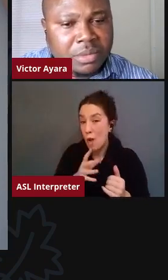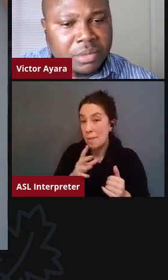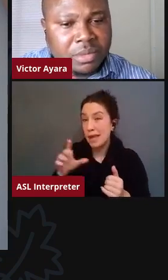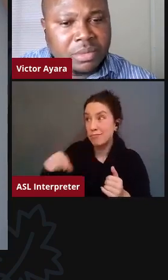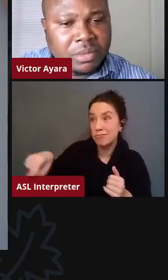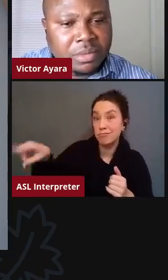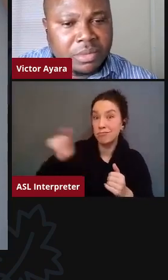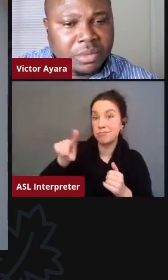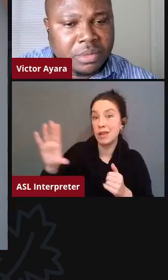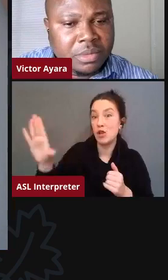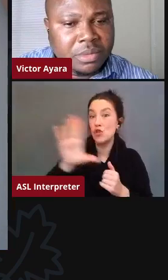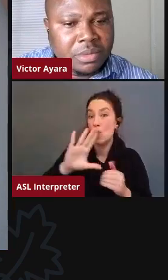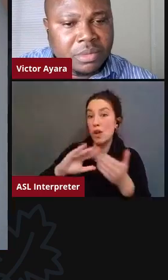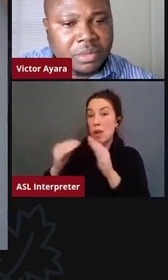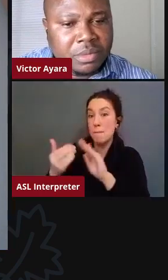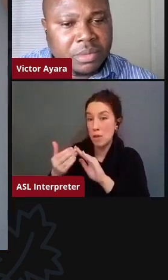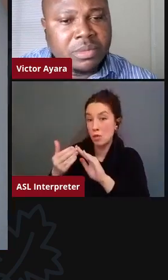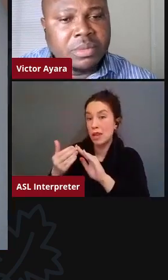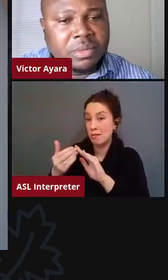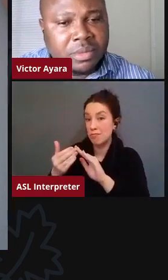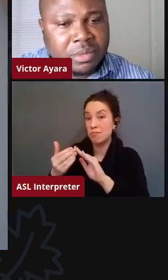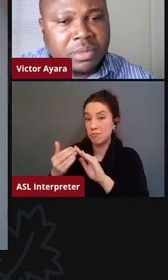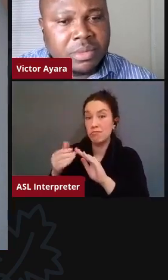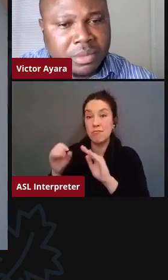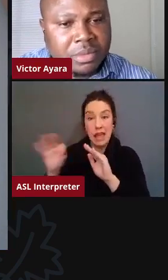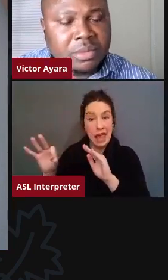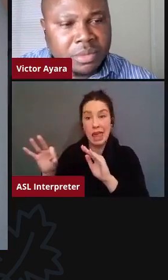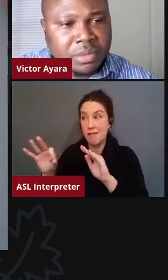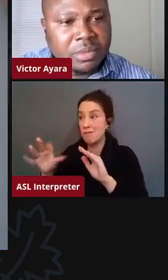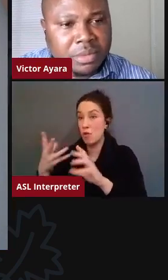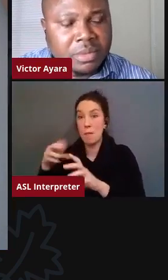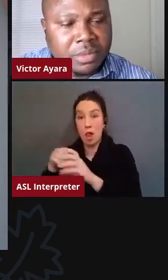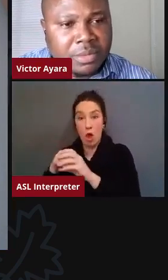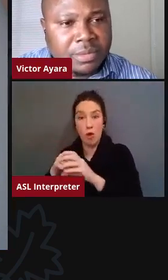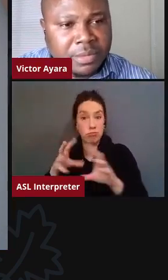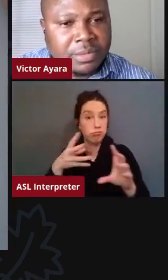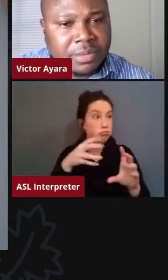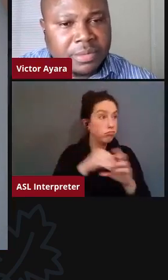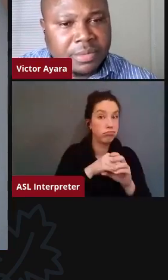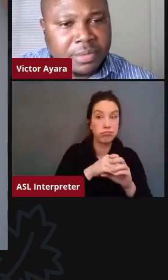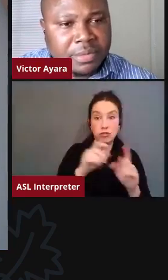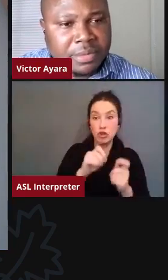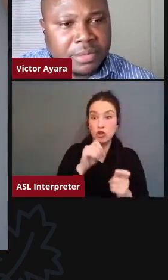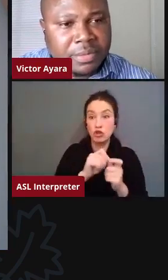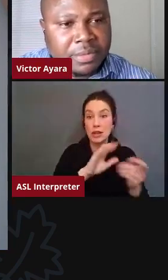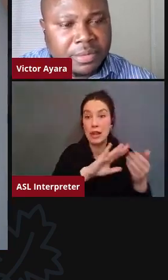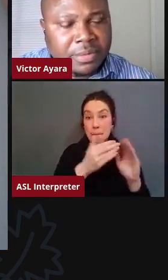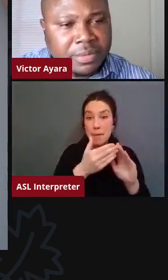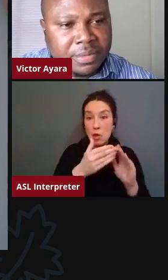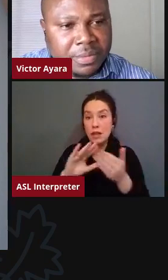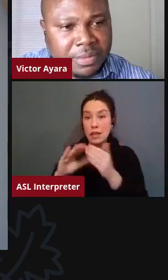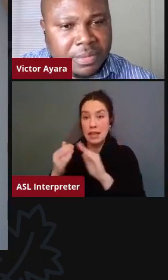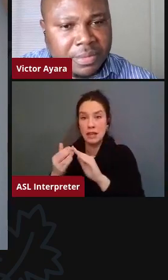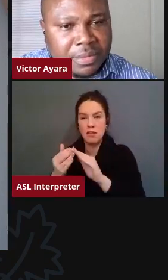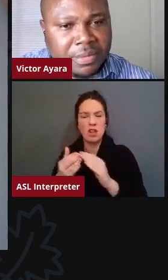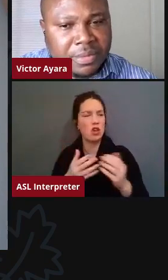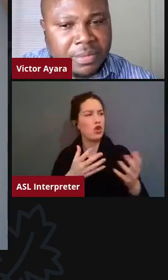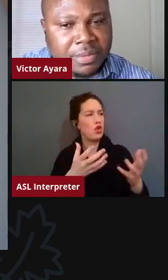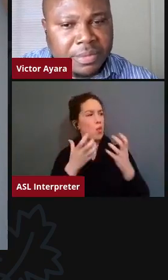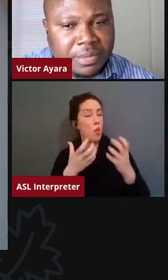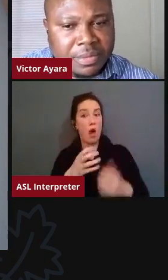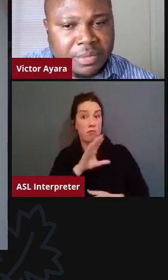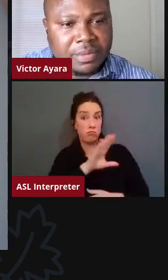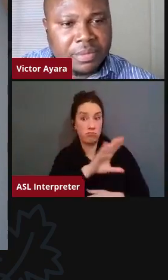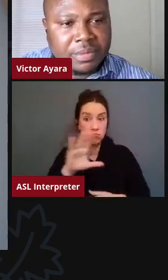if you belong to one of those two groups and you are interested in breast cancer awareness and you want your community to